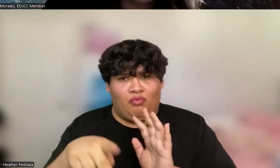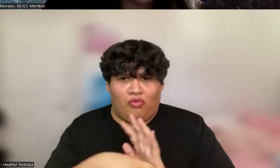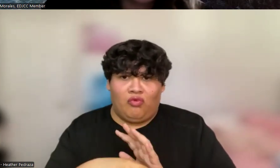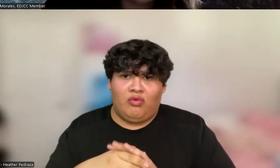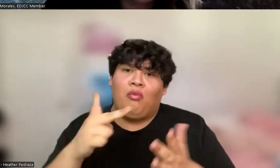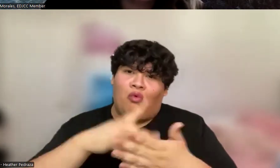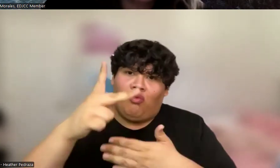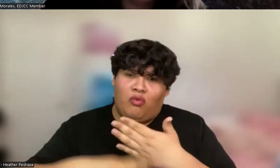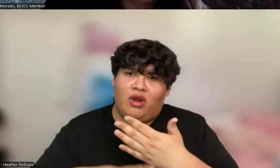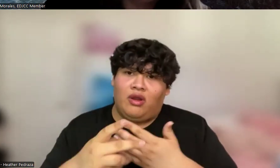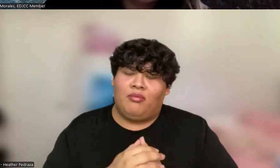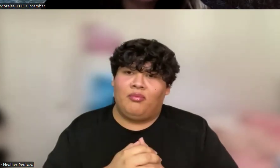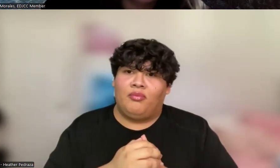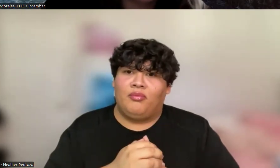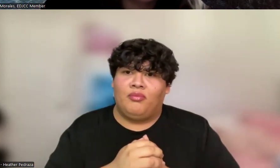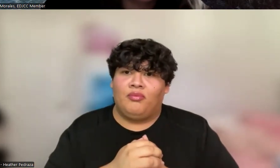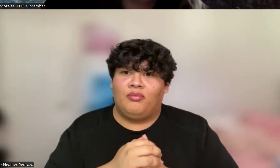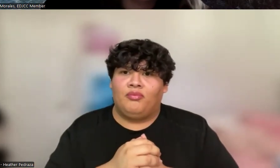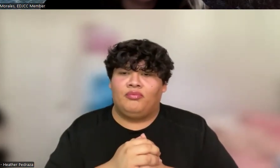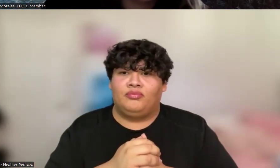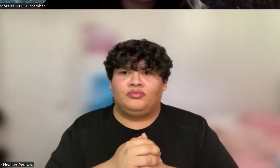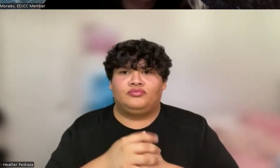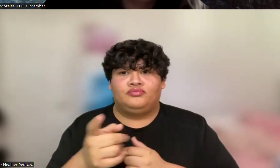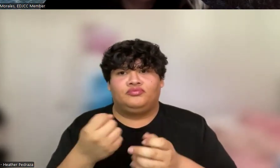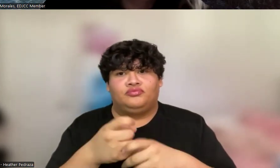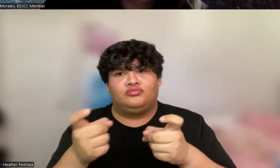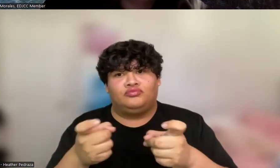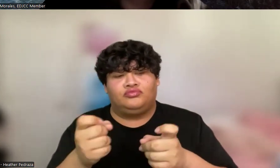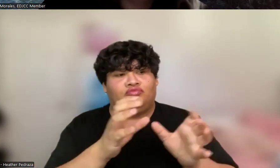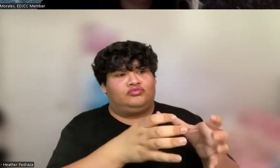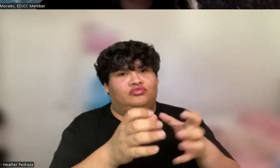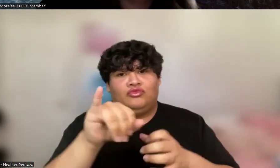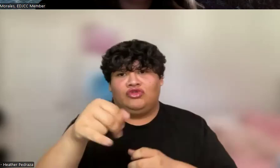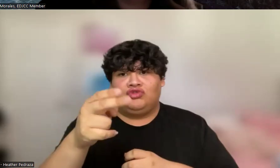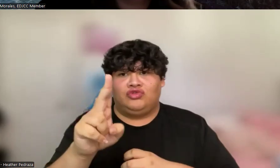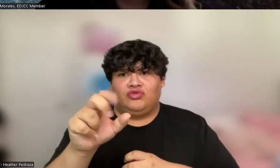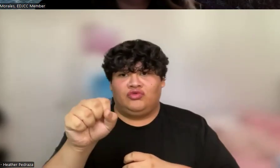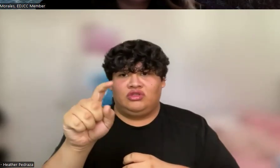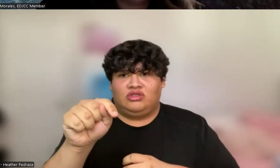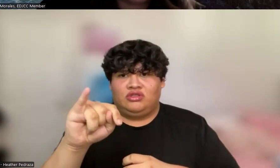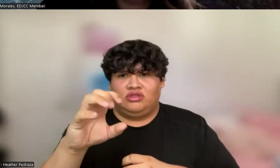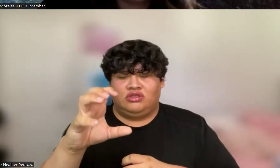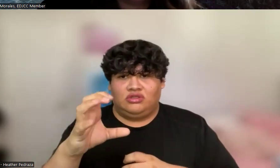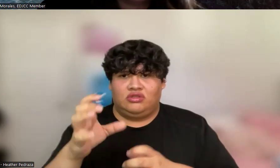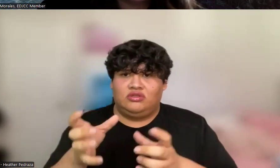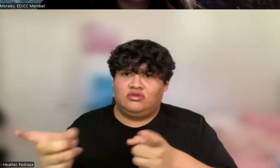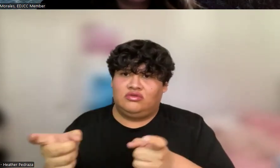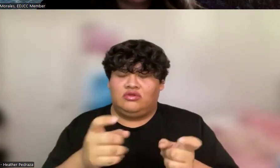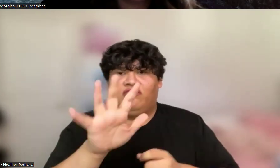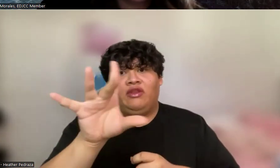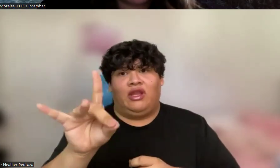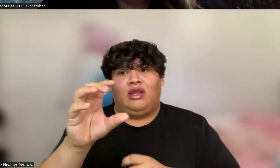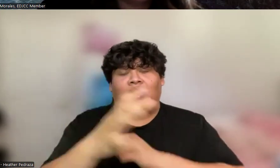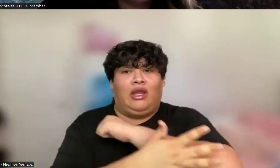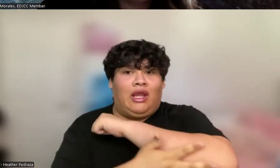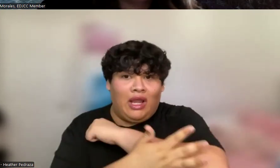is resourced differently from jurisdiction to jurisdiction, with 57 of our 58 counties